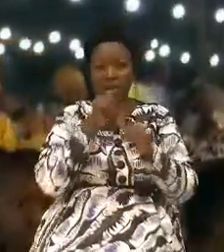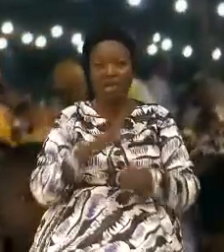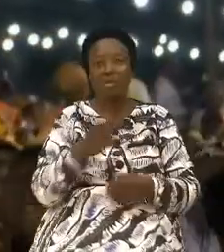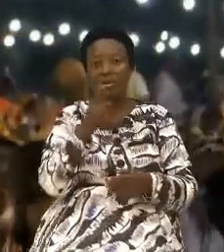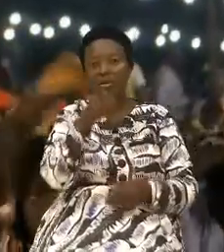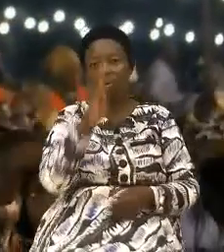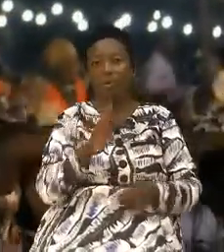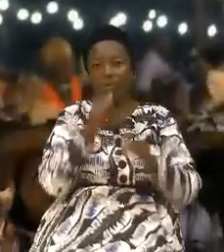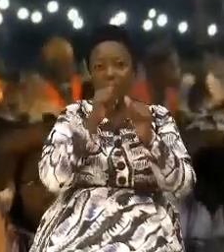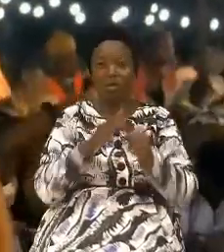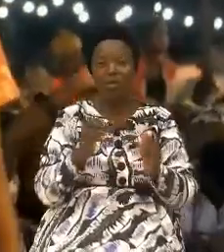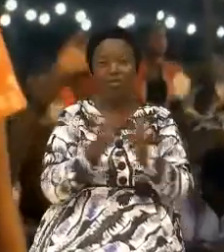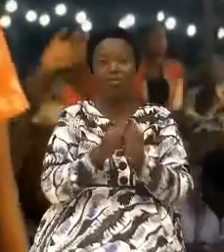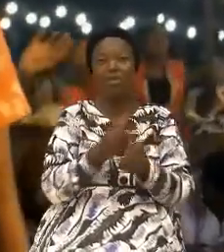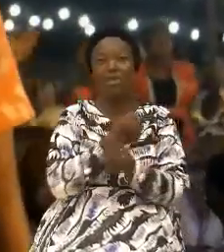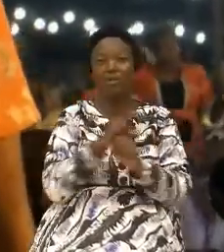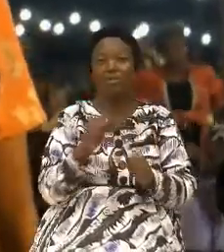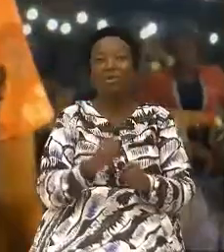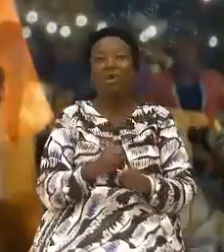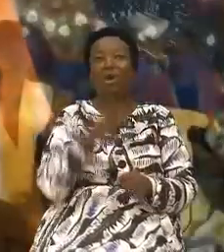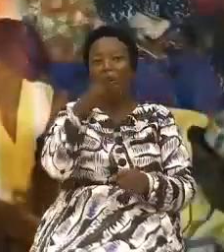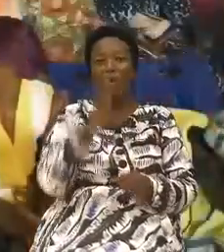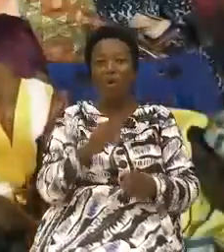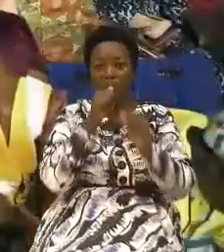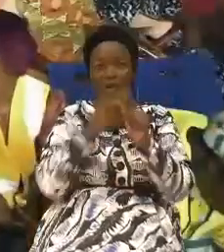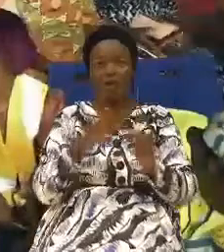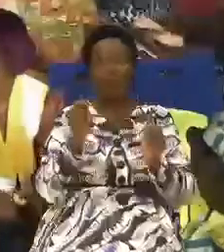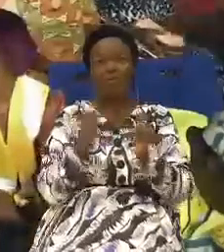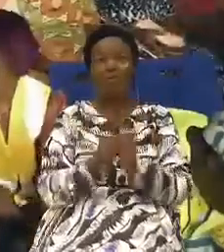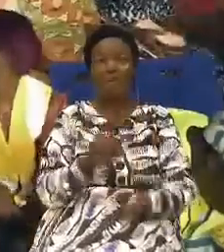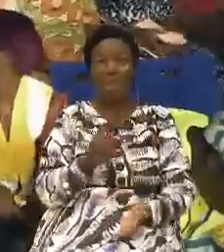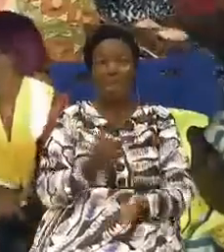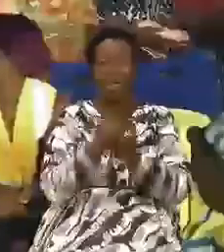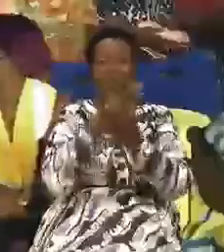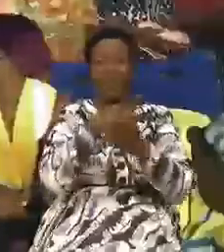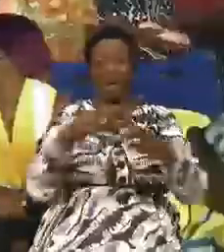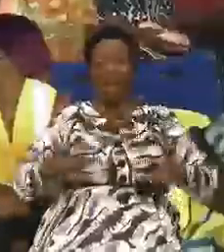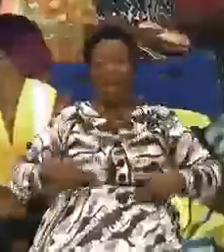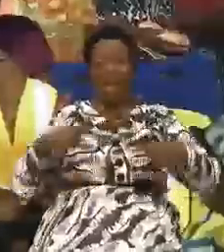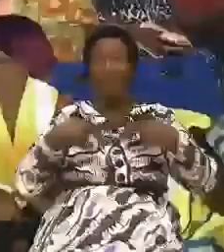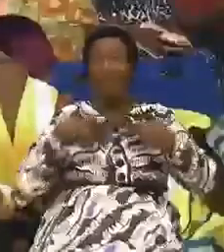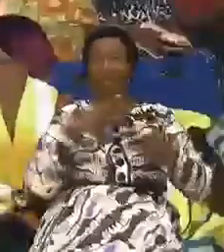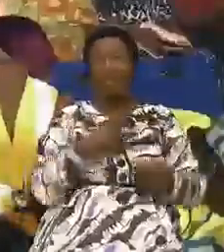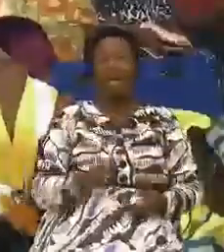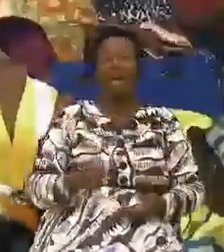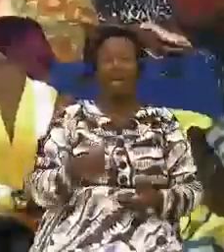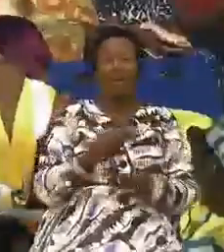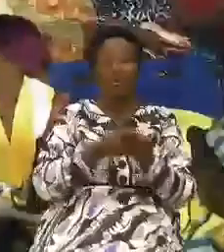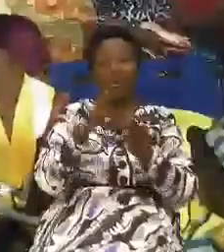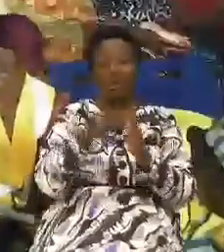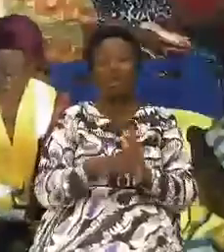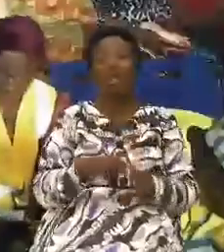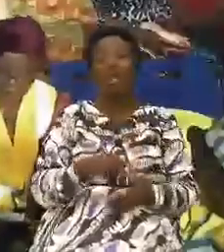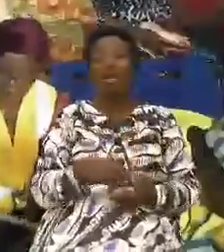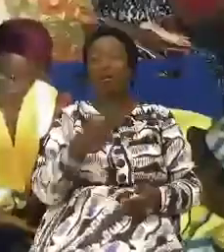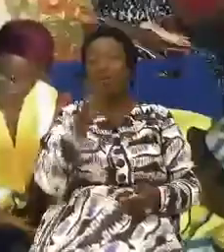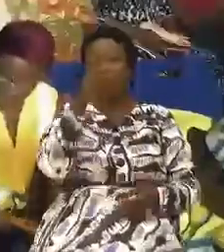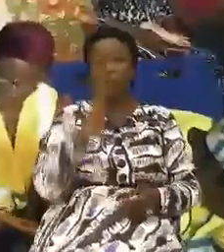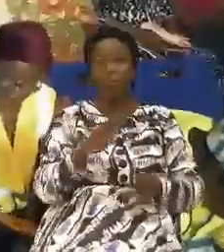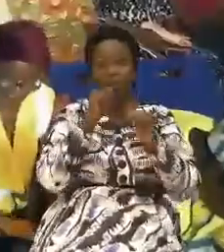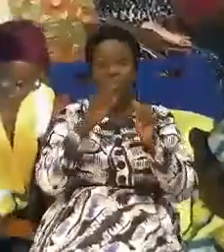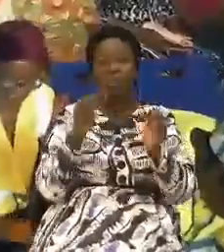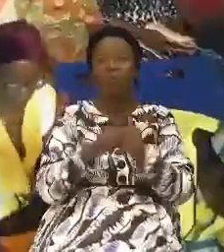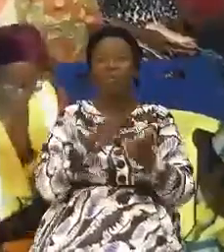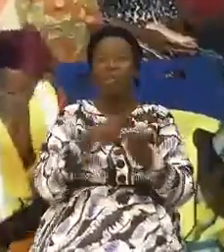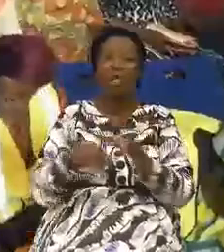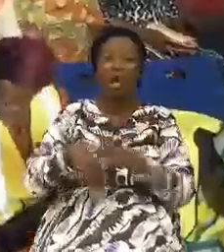God bless you with help and holiness. God bless you with this outpouring of the grace of God upon